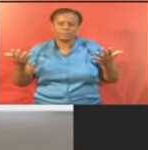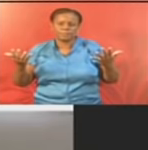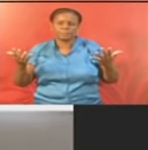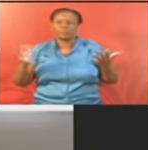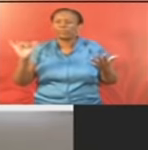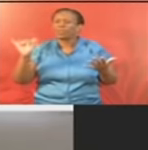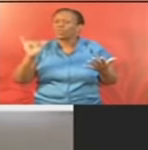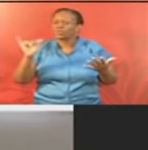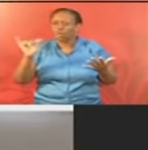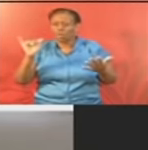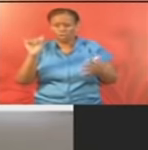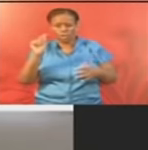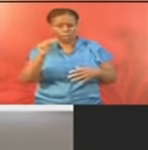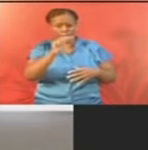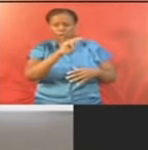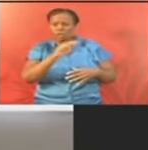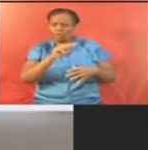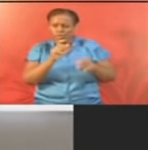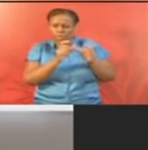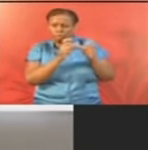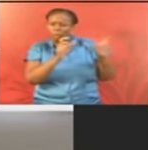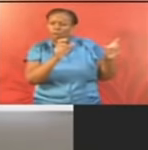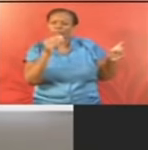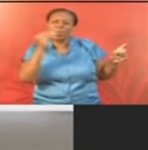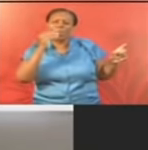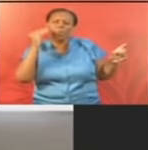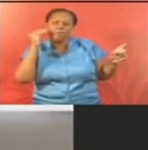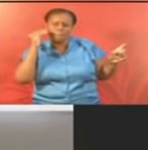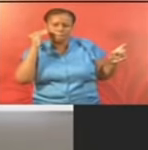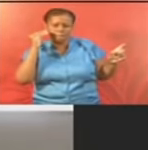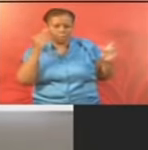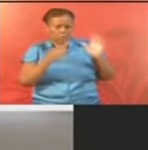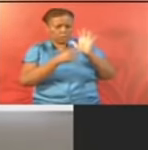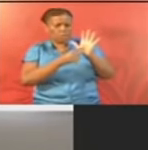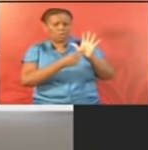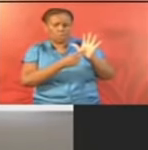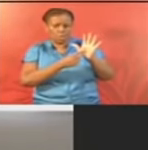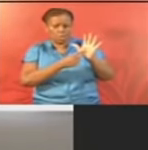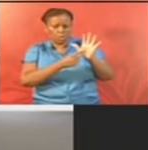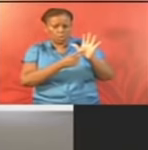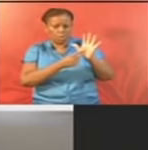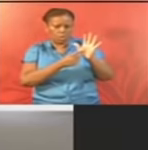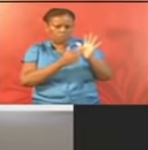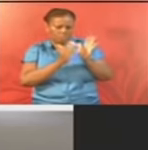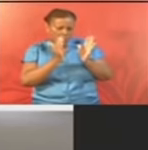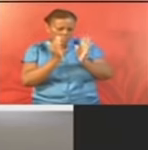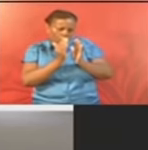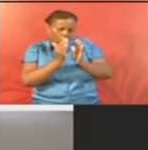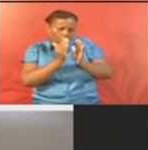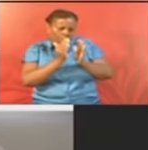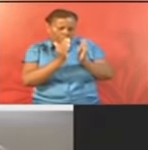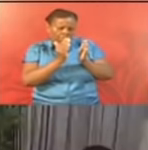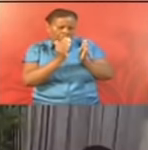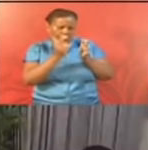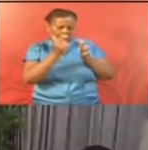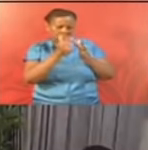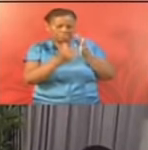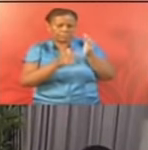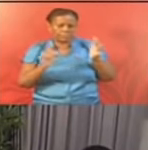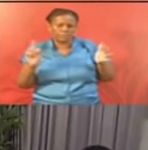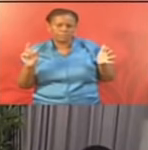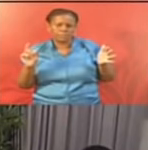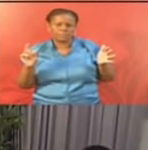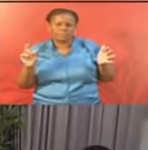symptoms, just how has the compliance been for that group? Those are my two questions. Thank you. So thank